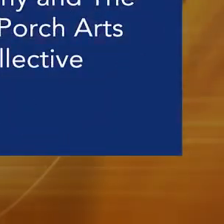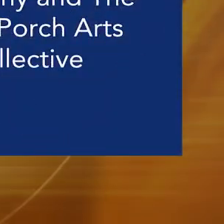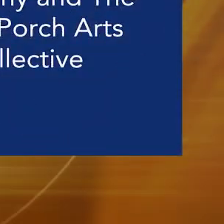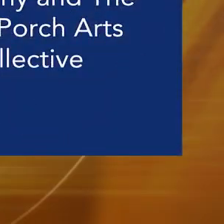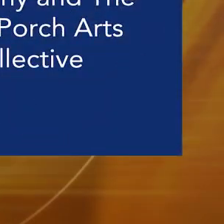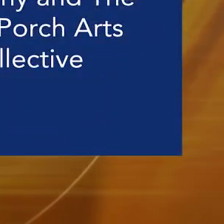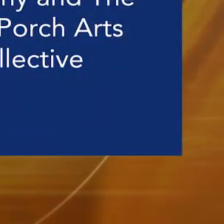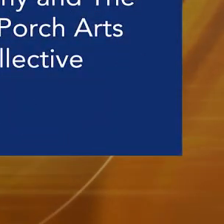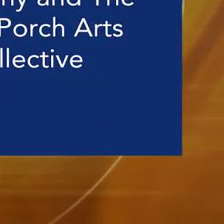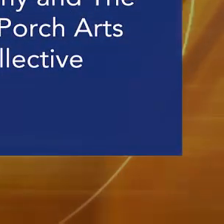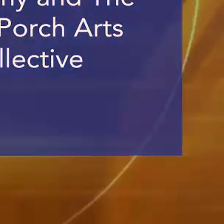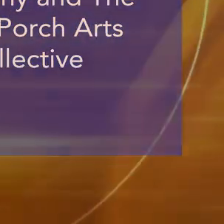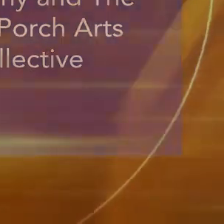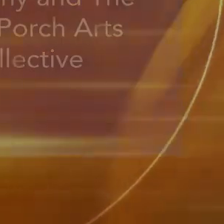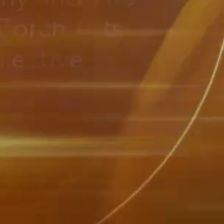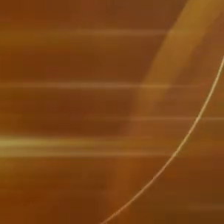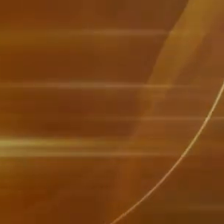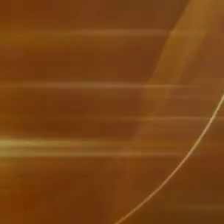Passover.